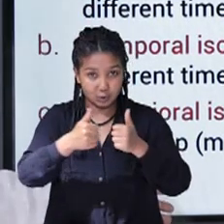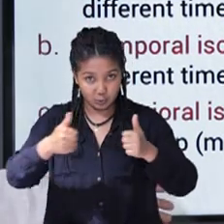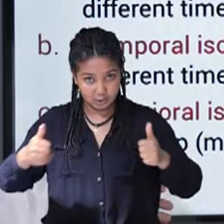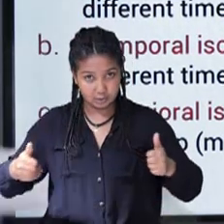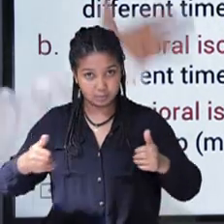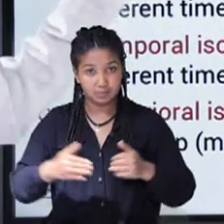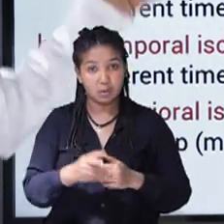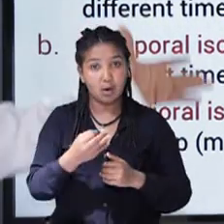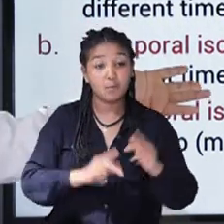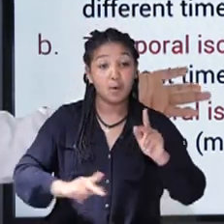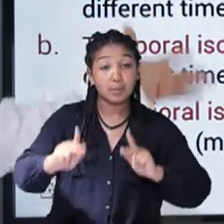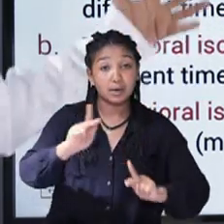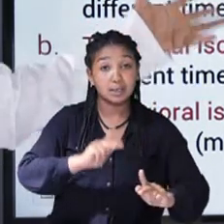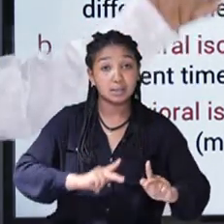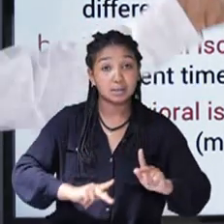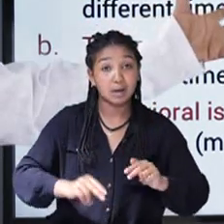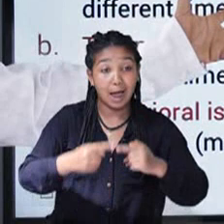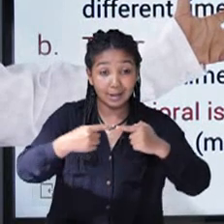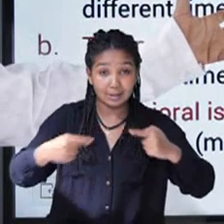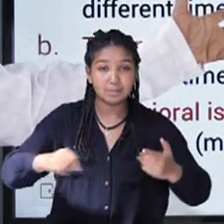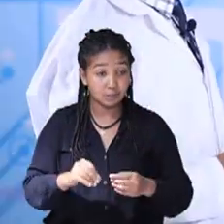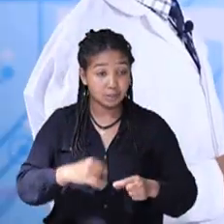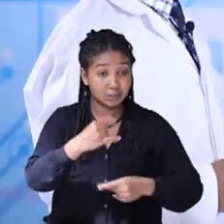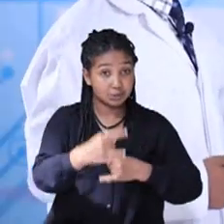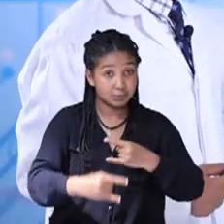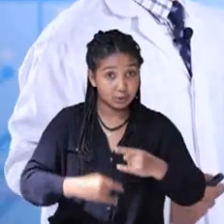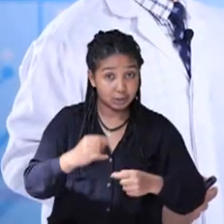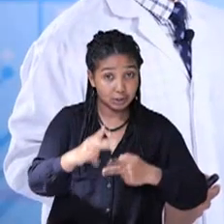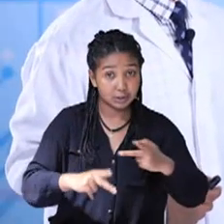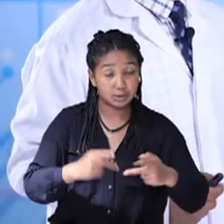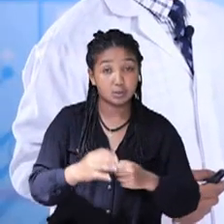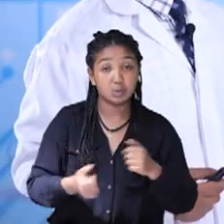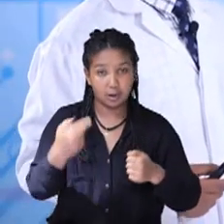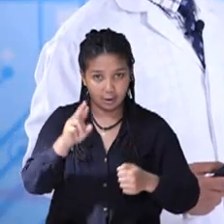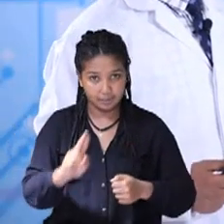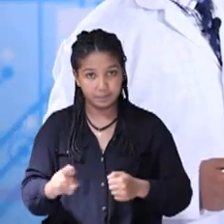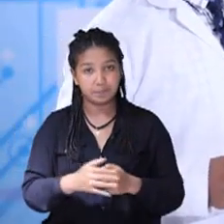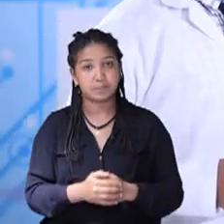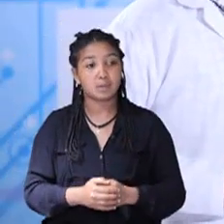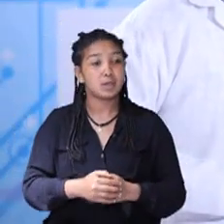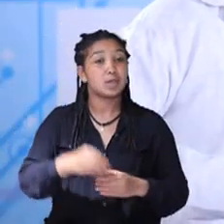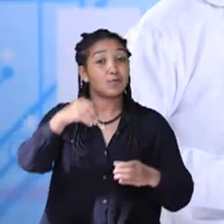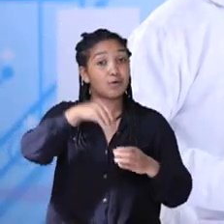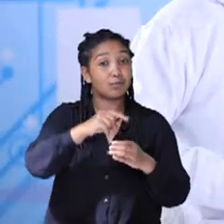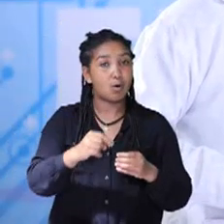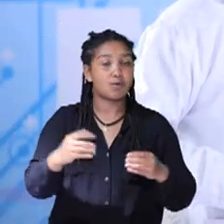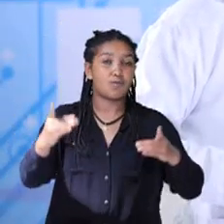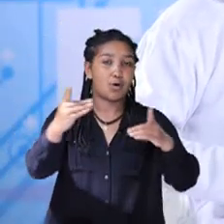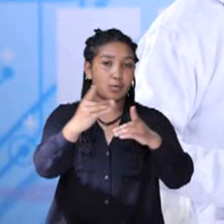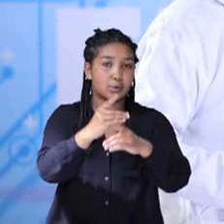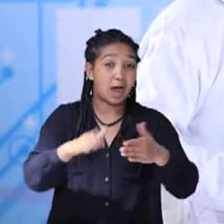isolation of population against breeding. So the species which are evolved or